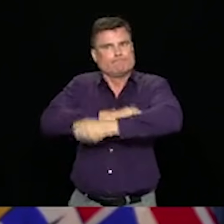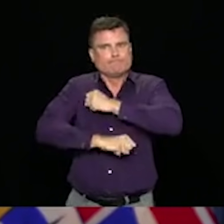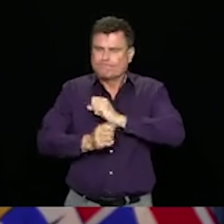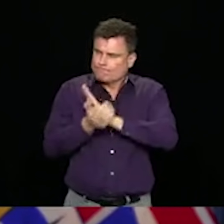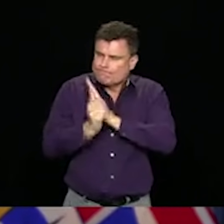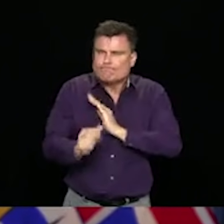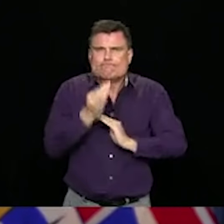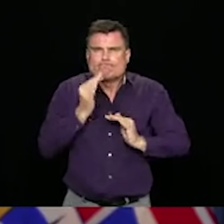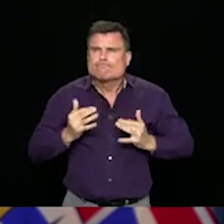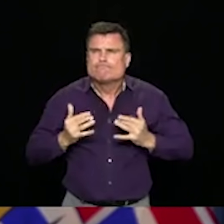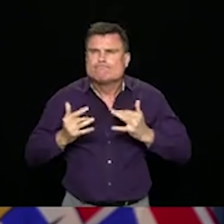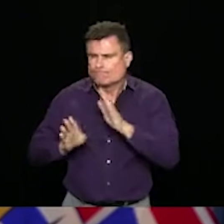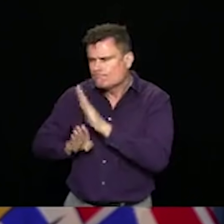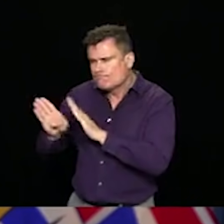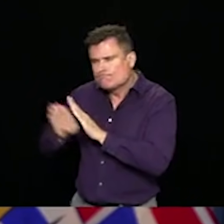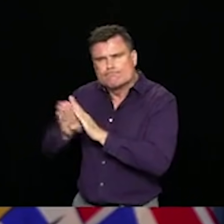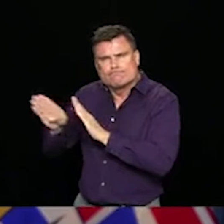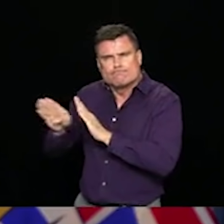outbreak response.